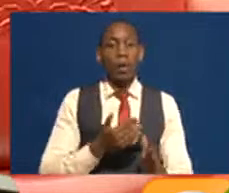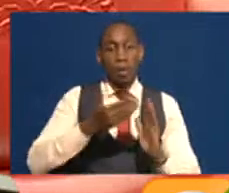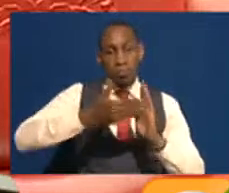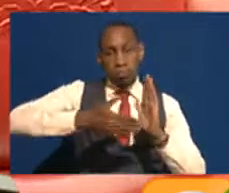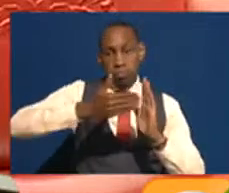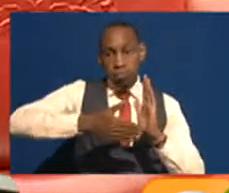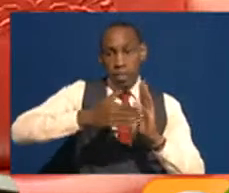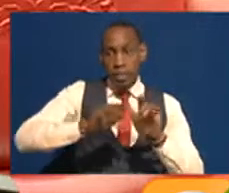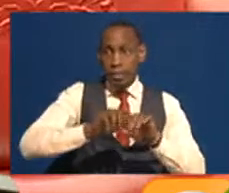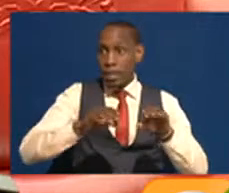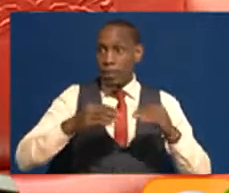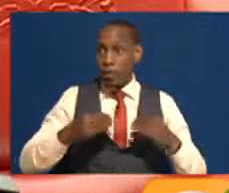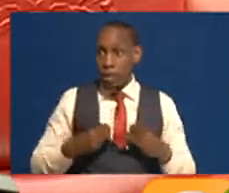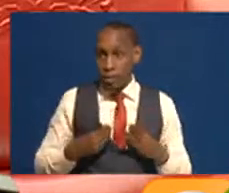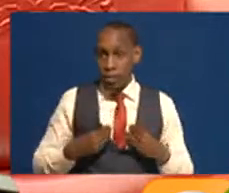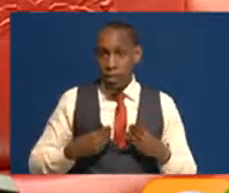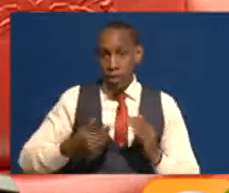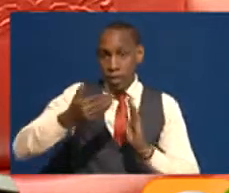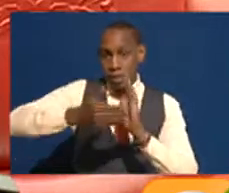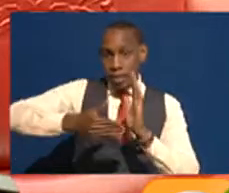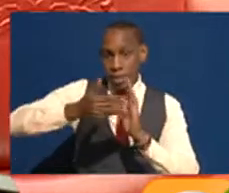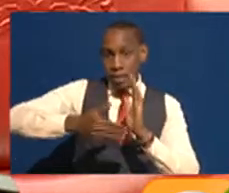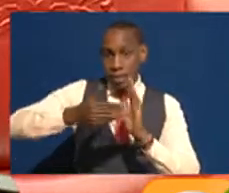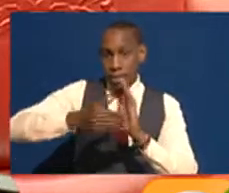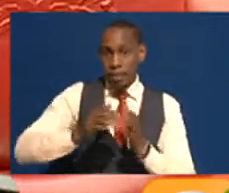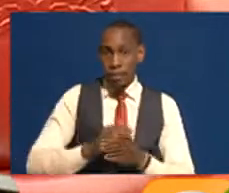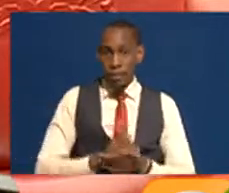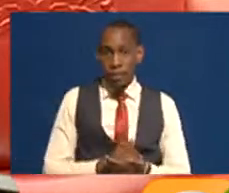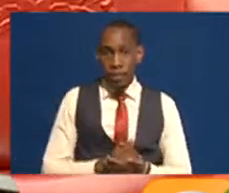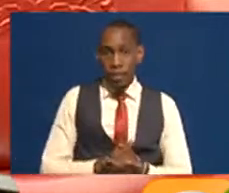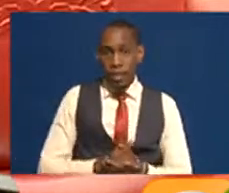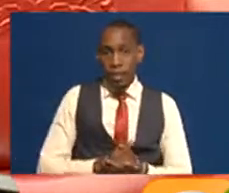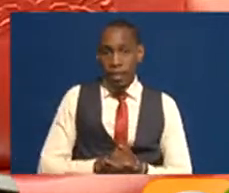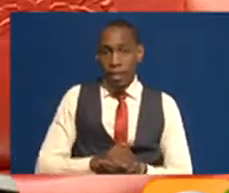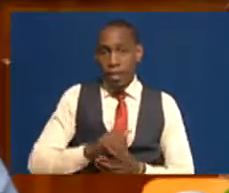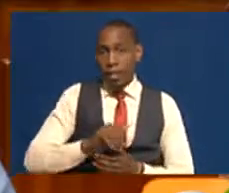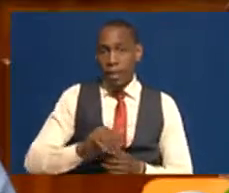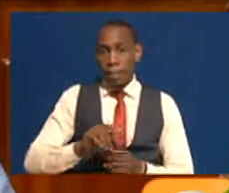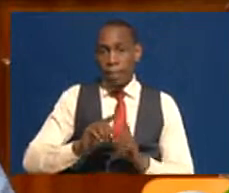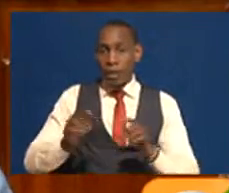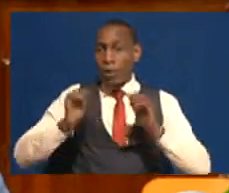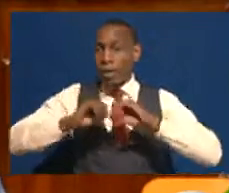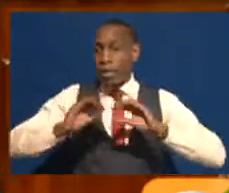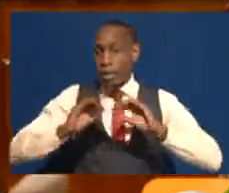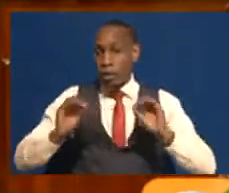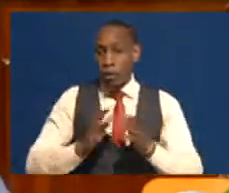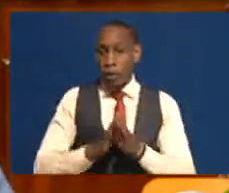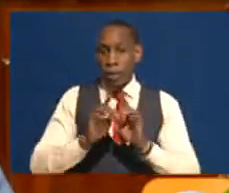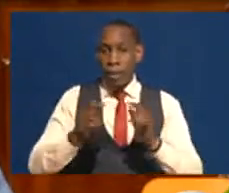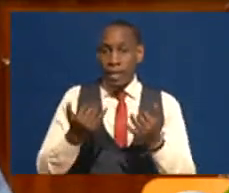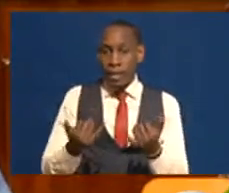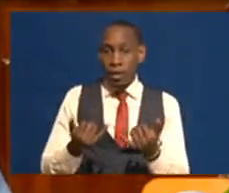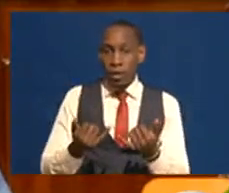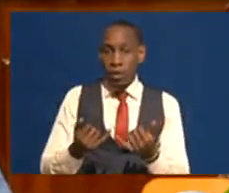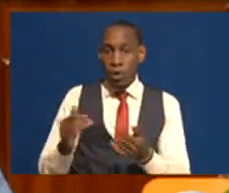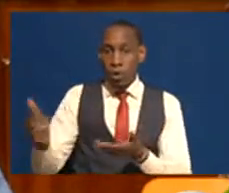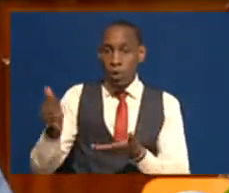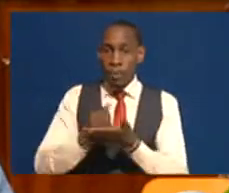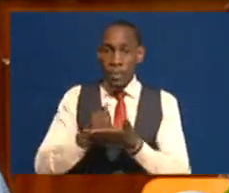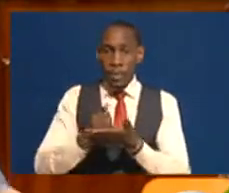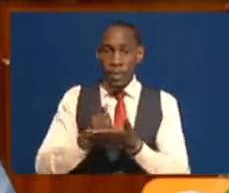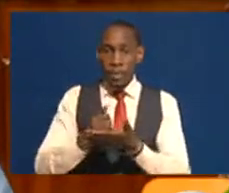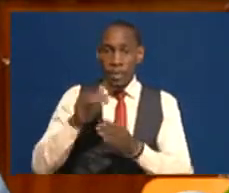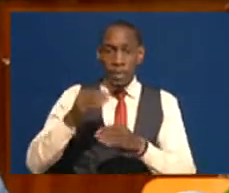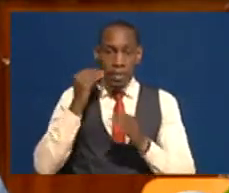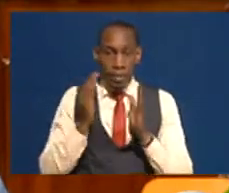are allowed to be operated? Most hospitals, they do not agree. How come when it comes to inpatient,